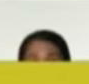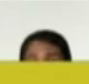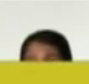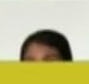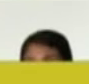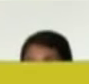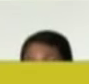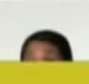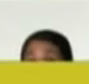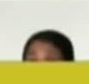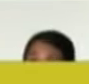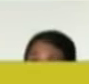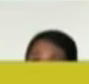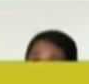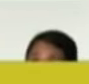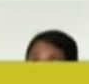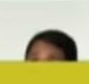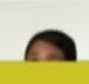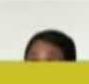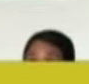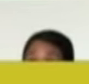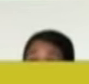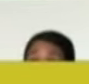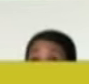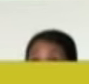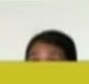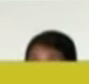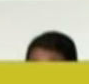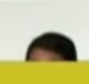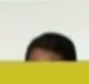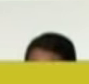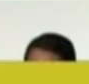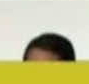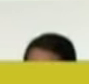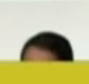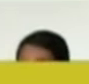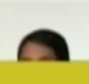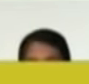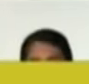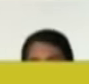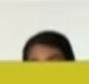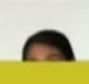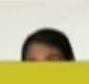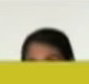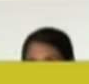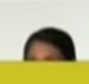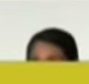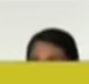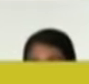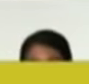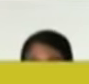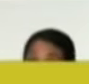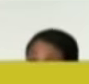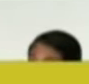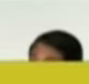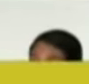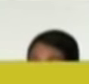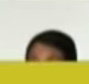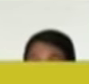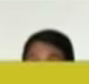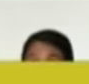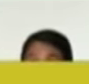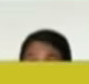creating an economic and trade structure of cooperation that takes into account the complexities that may